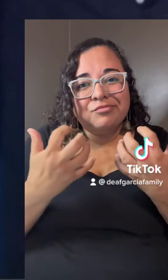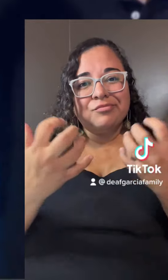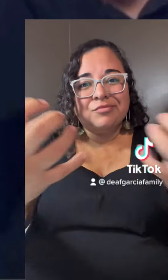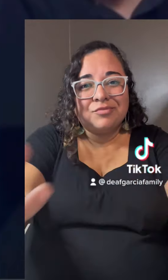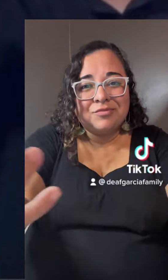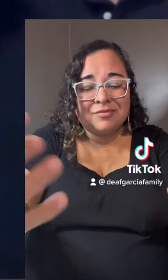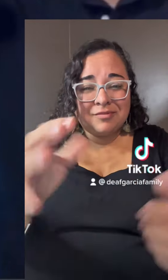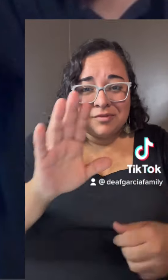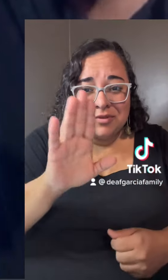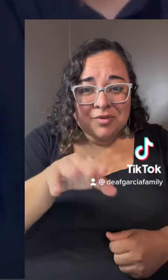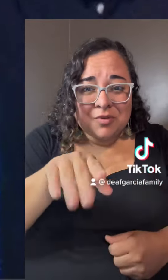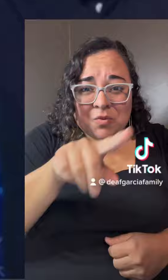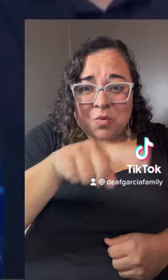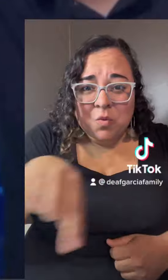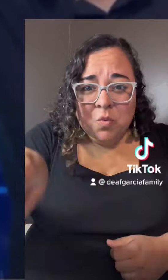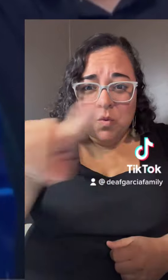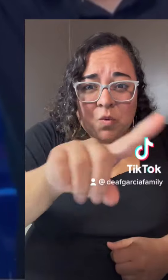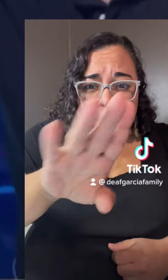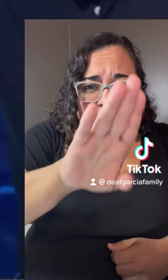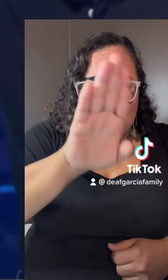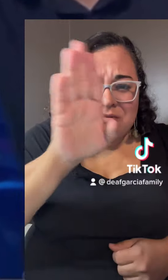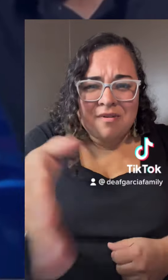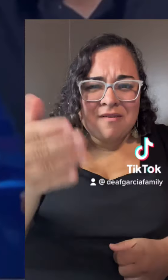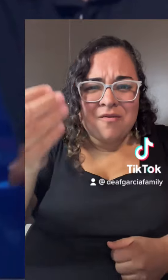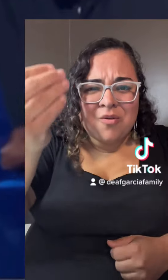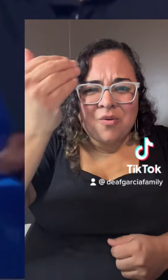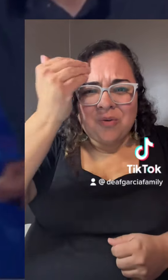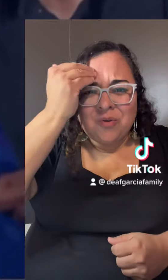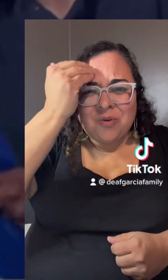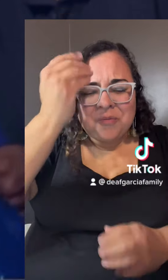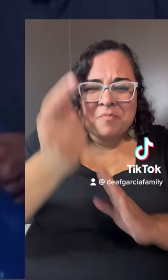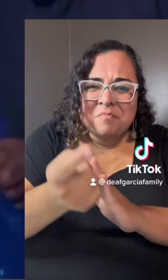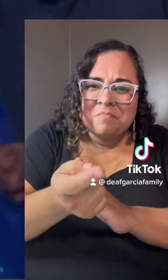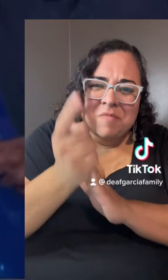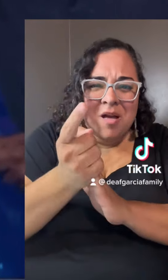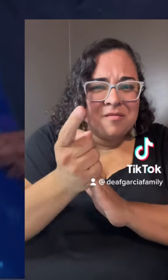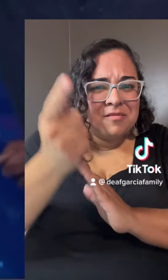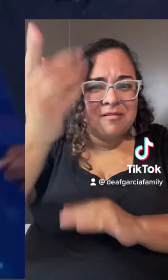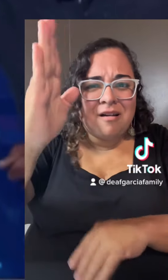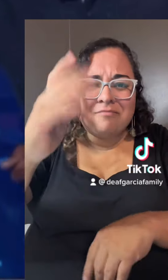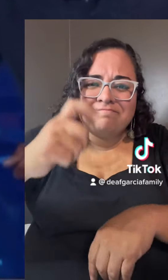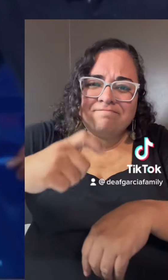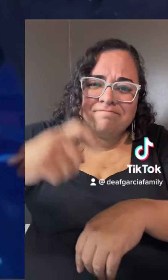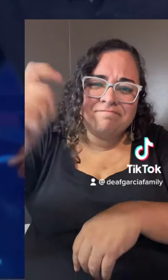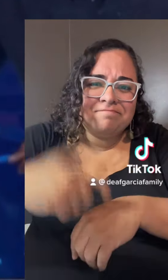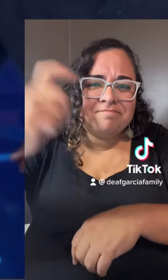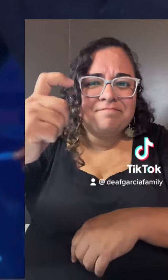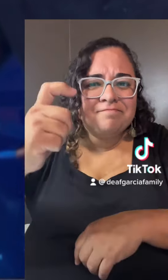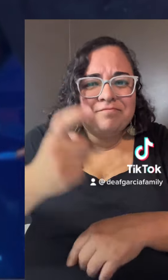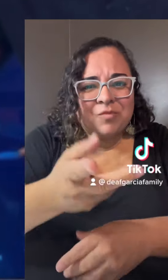them, you never know the moment when God will take your life.